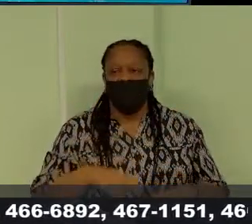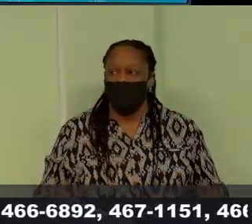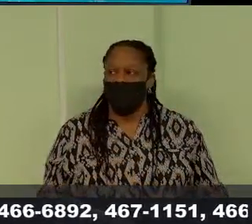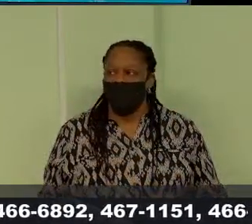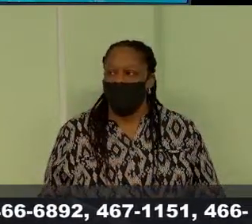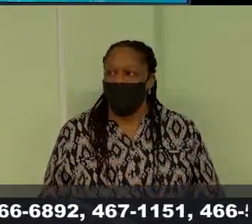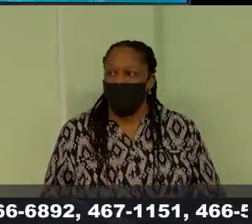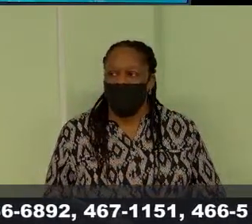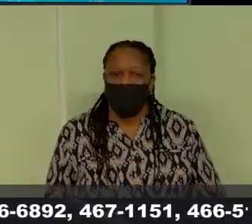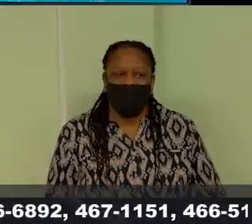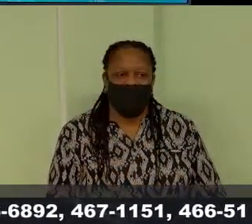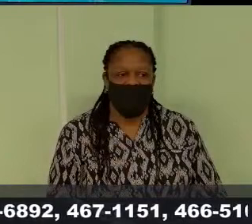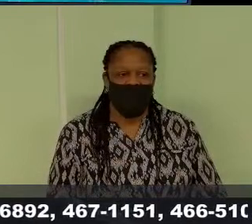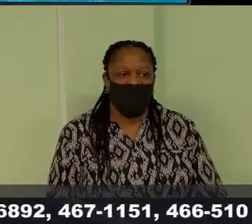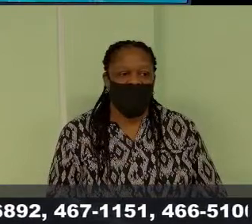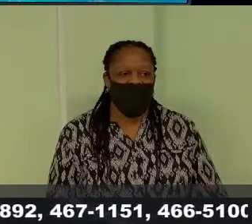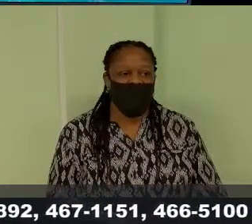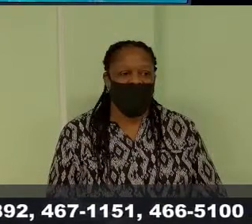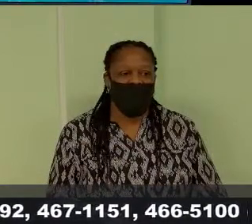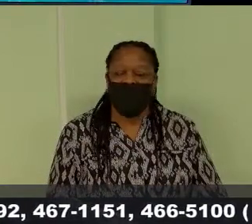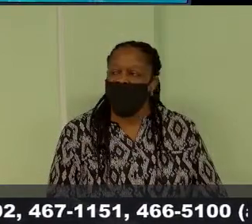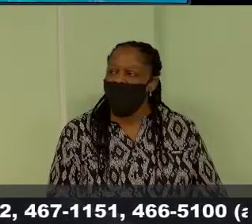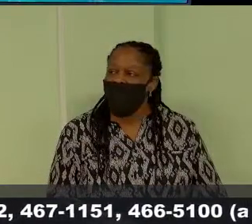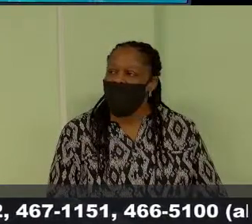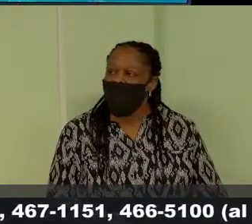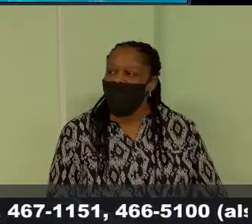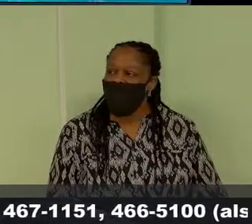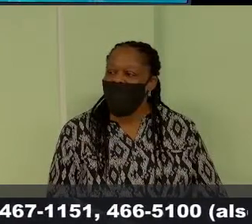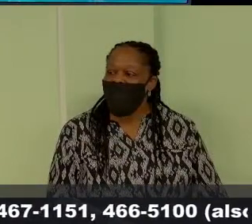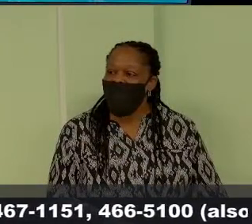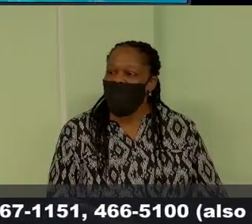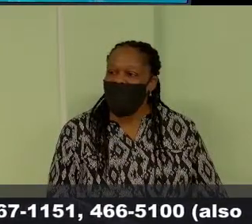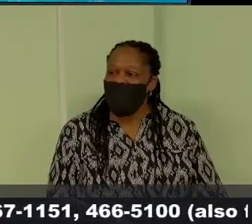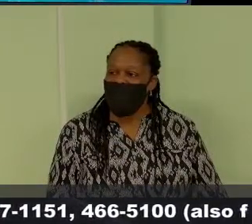what Dr. Laws has to say. That was my opinion.